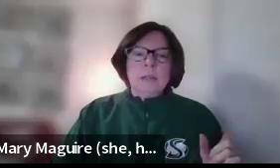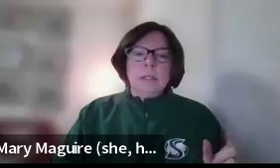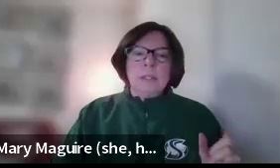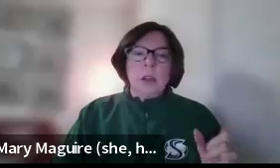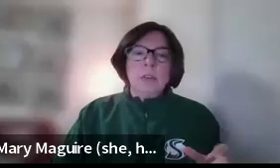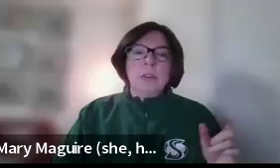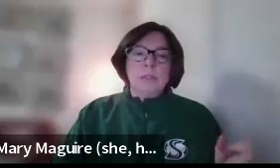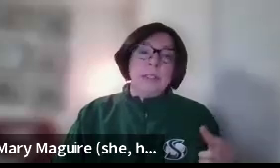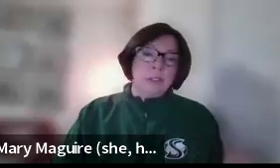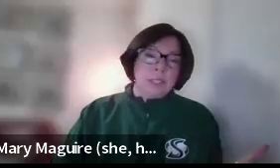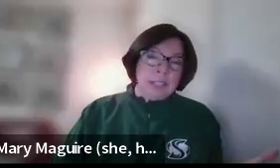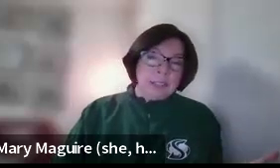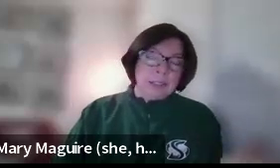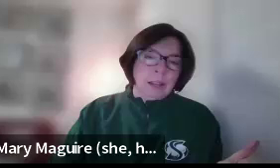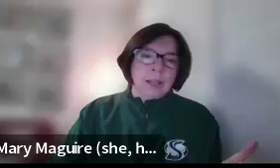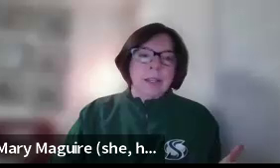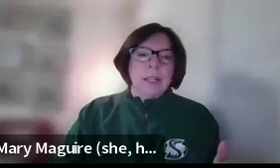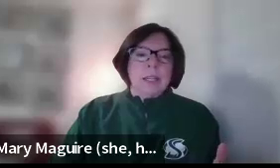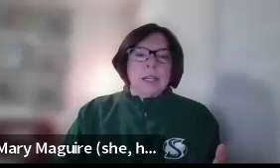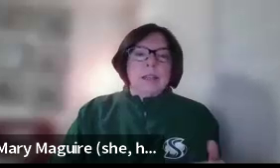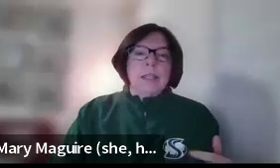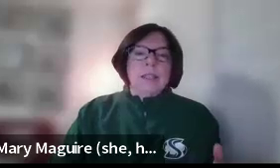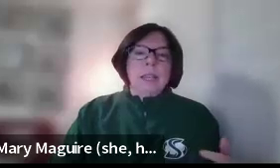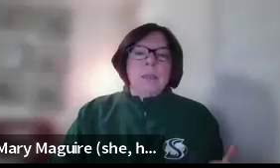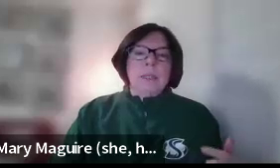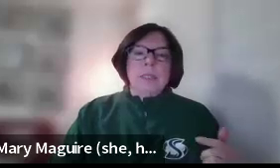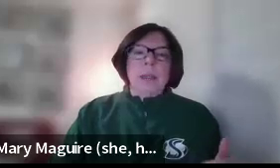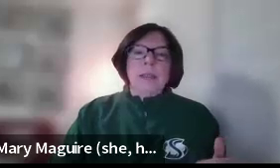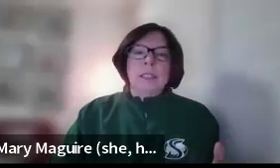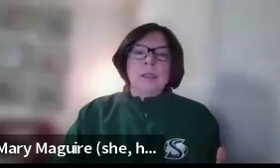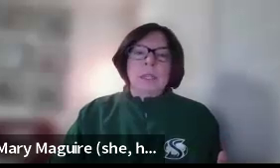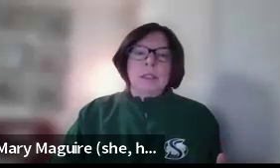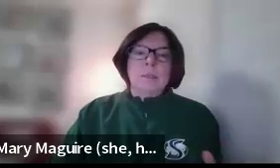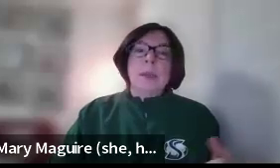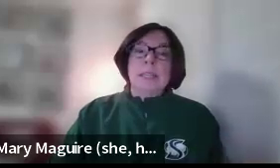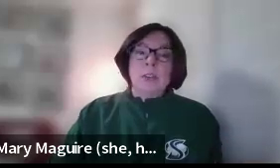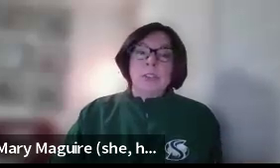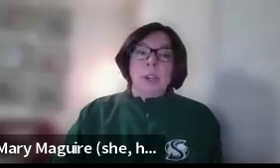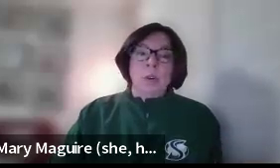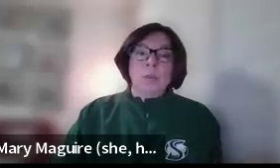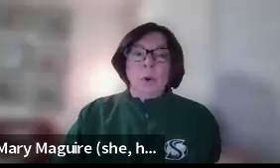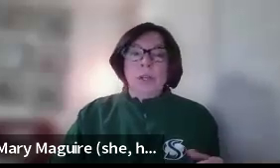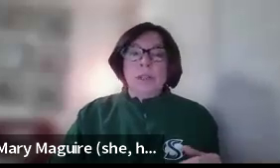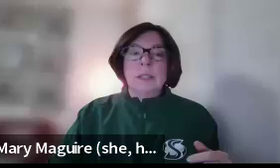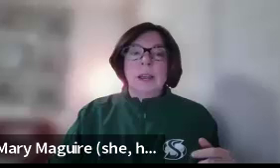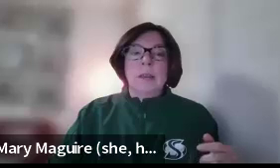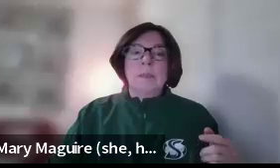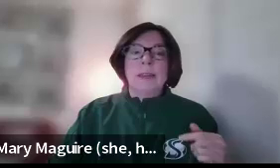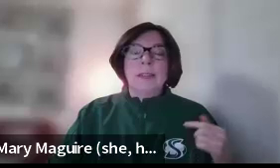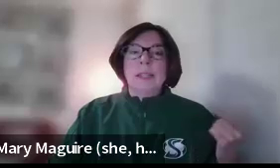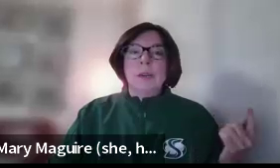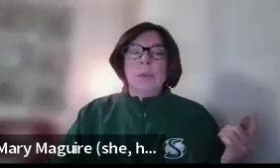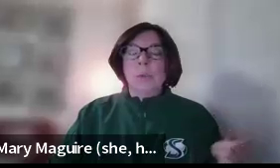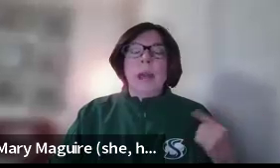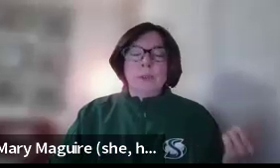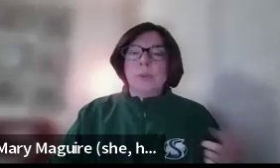A lot of the other fees that you see on this slide, these campuses passed these fees many years ago, more in the time